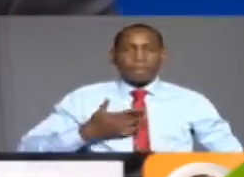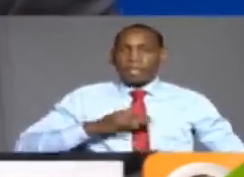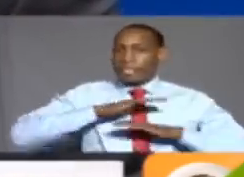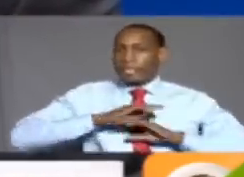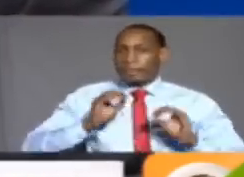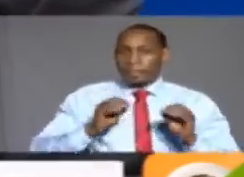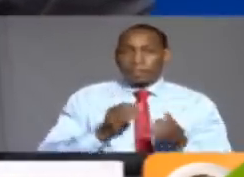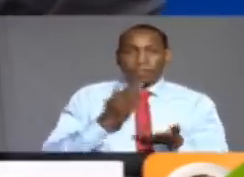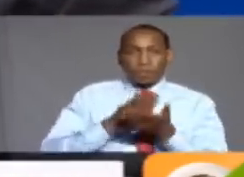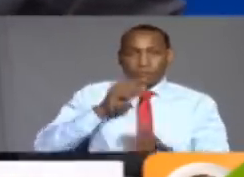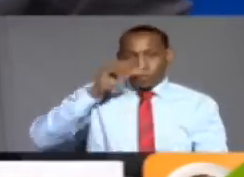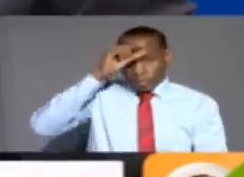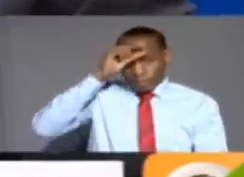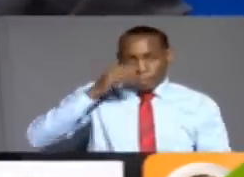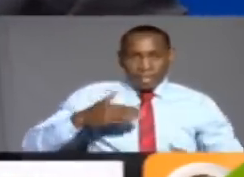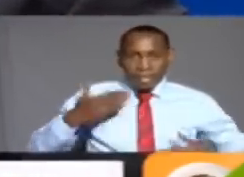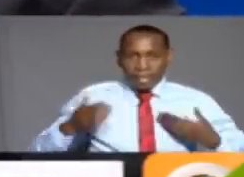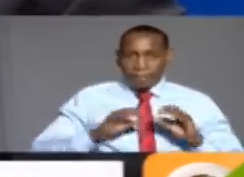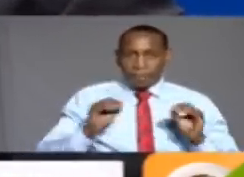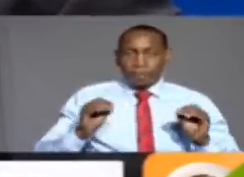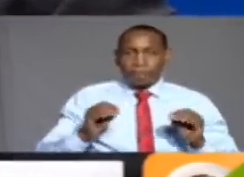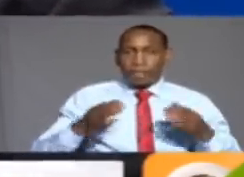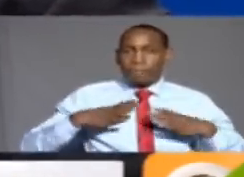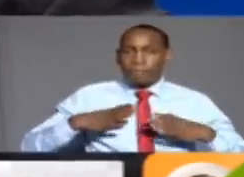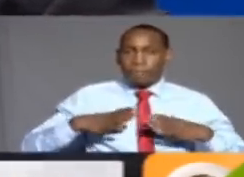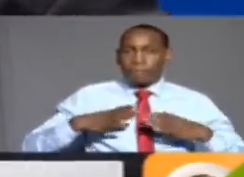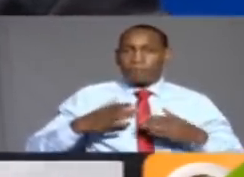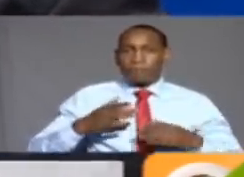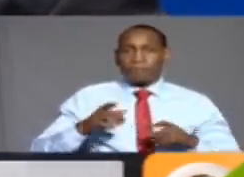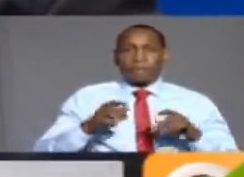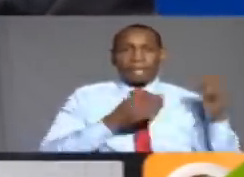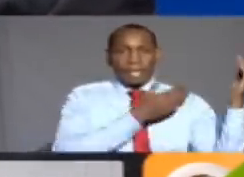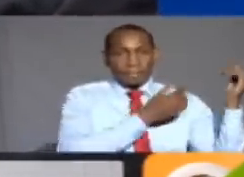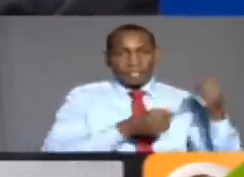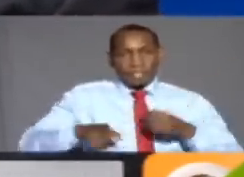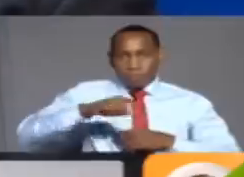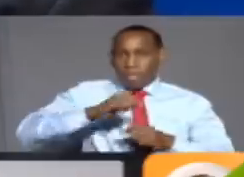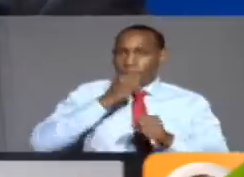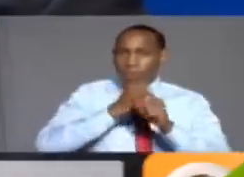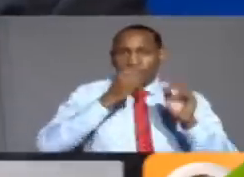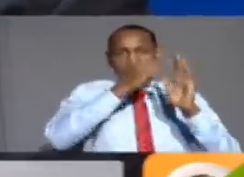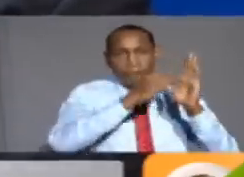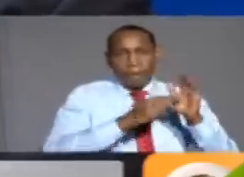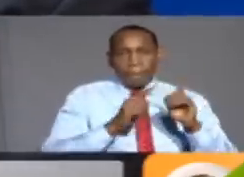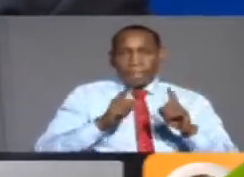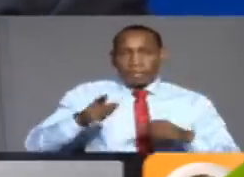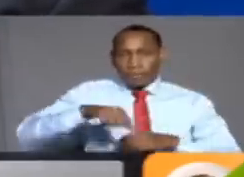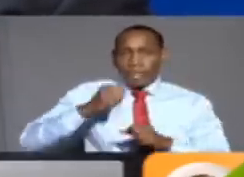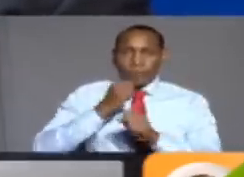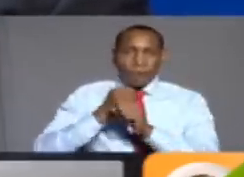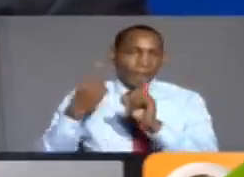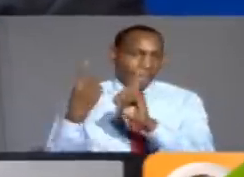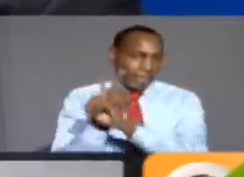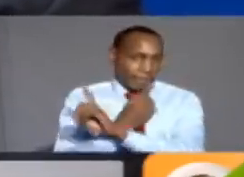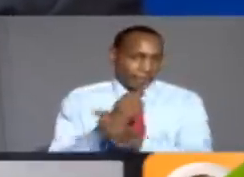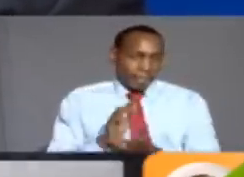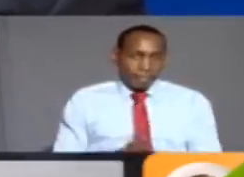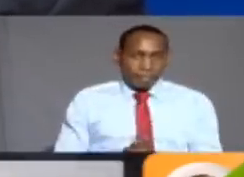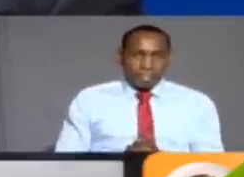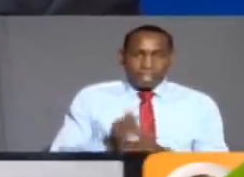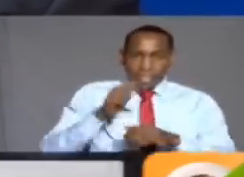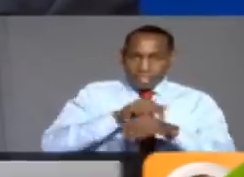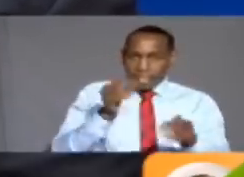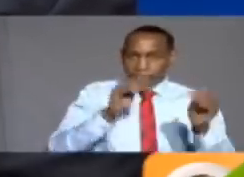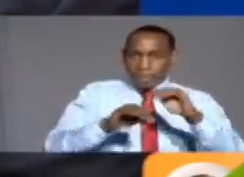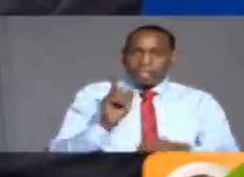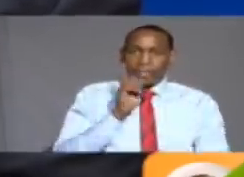the ground is unhappy. I think the ground is unhappy because they expected us to do certain things and we are doing something different. When we got elected, when